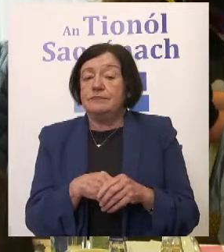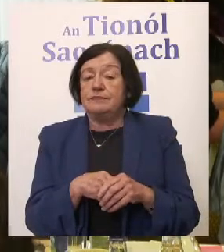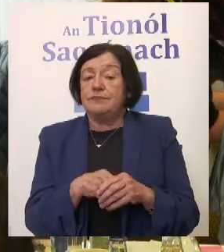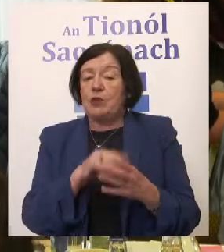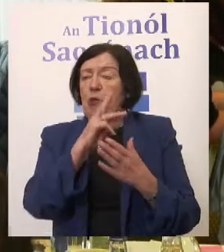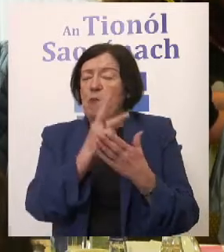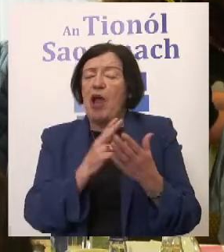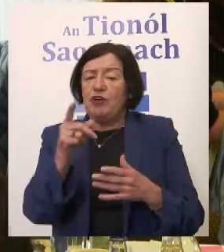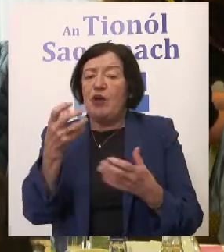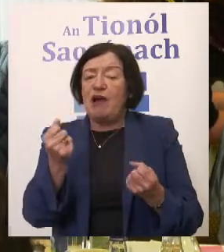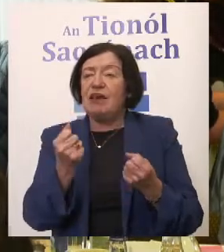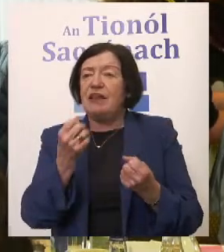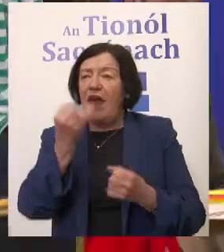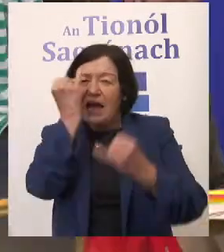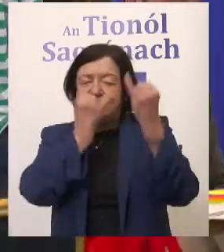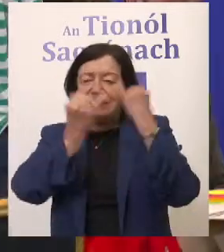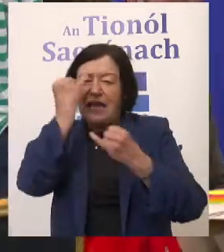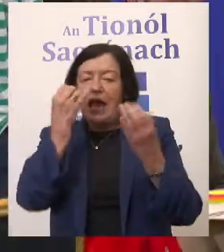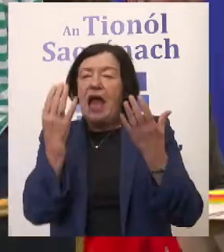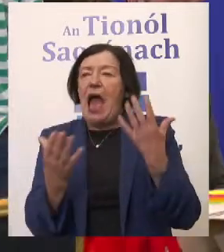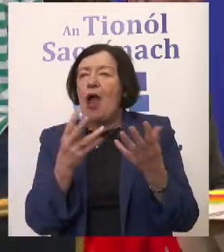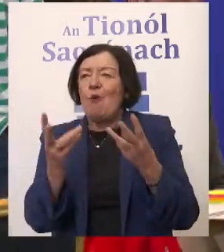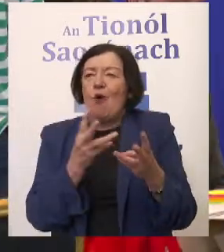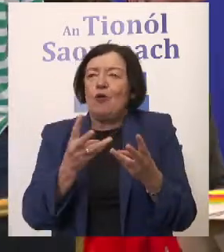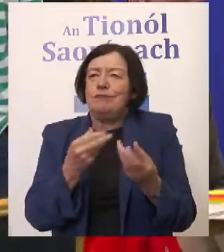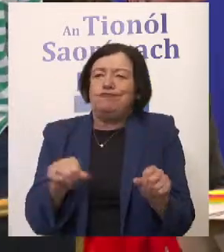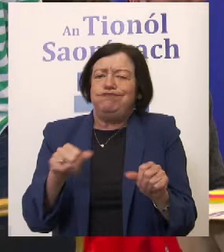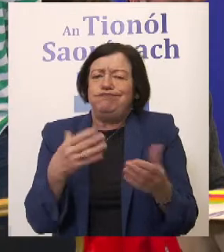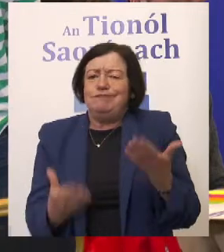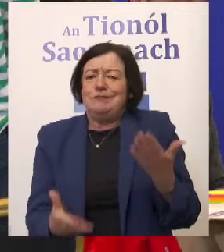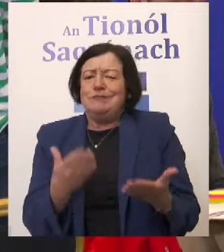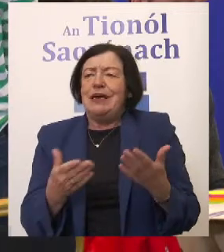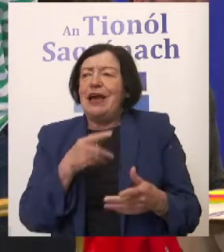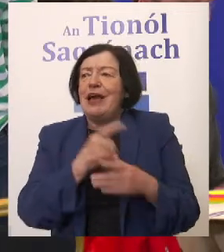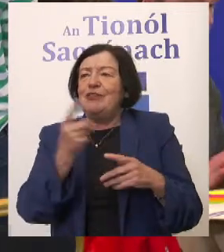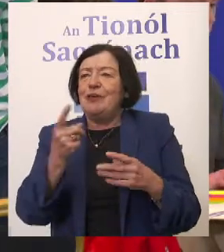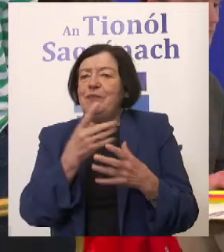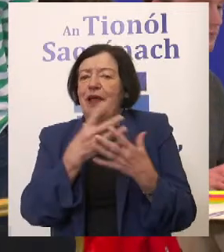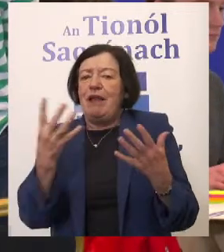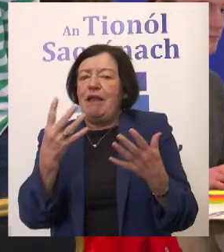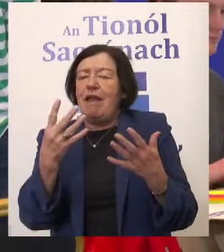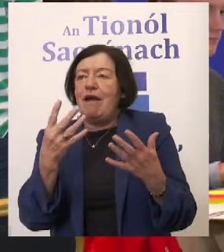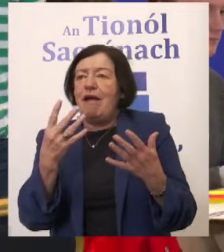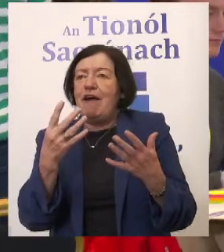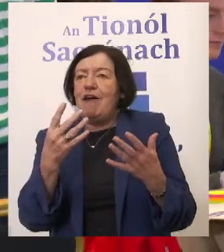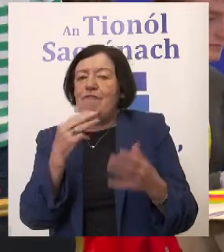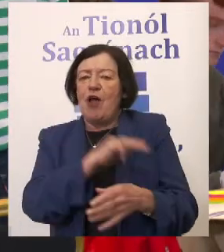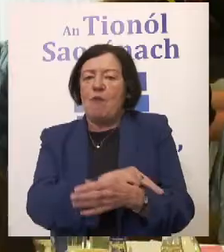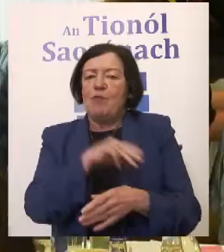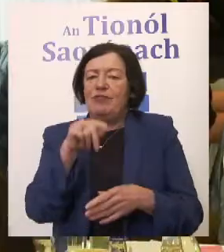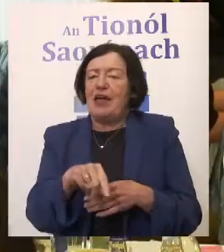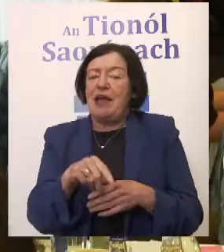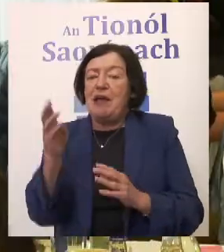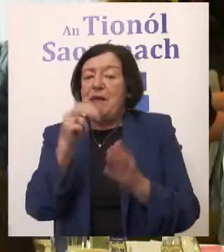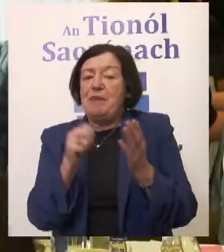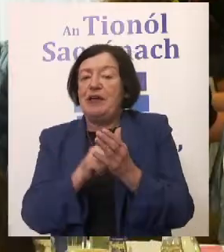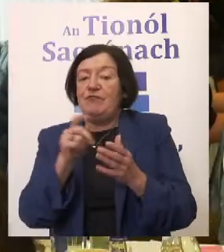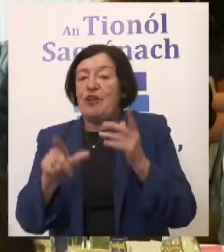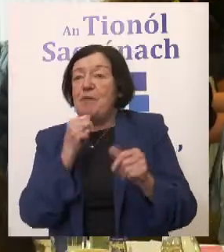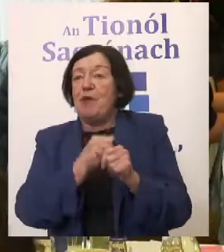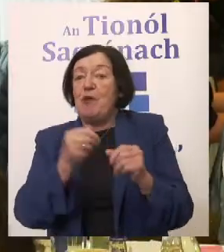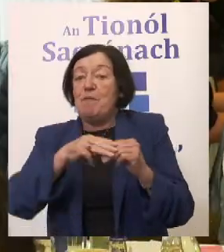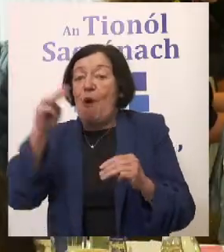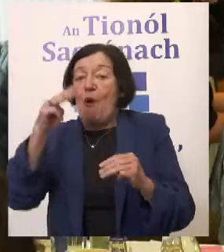aspect. Do you have any suggestions as to how this might work, and would there be severe backlash from that industry if it was talked about